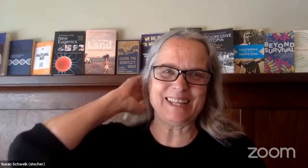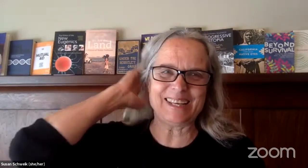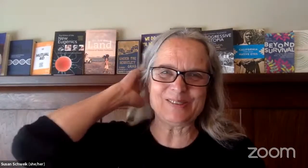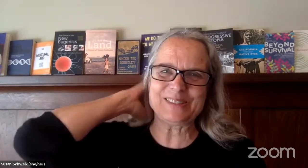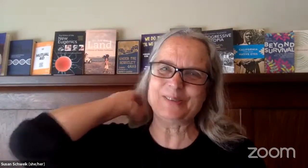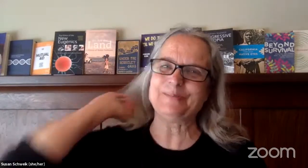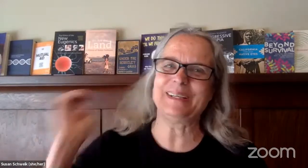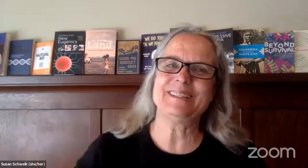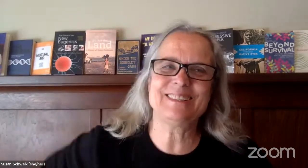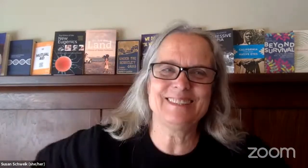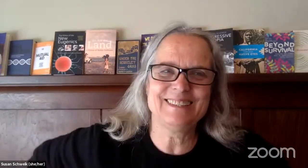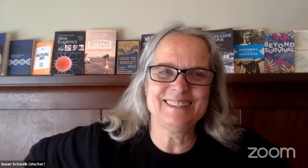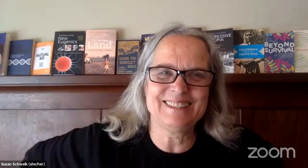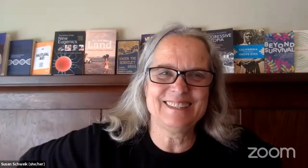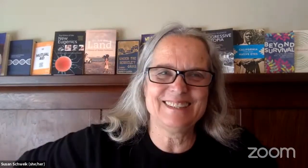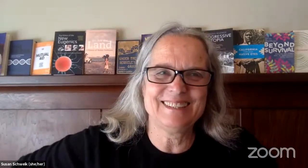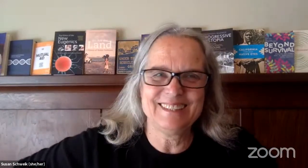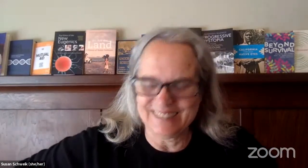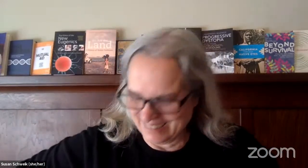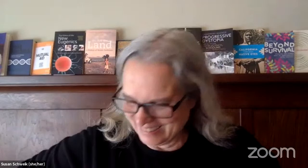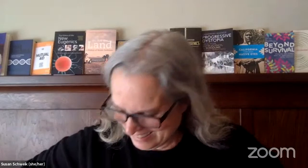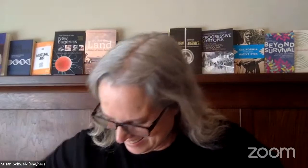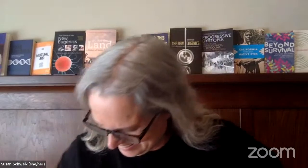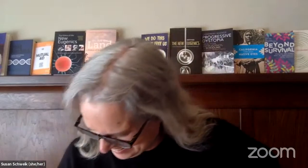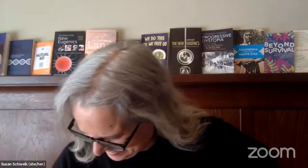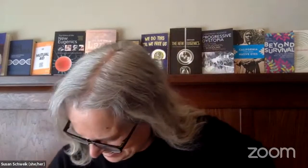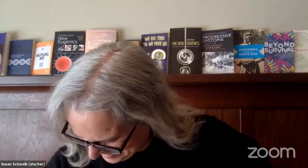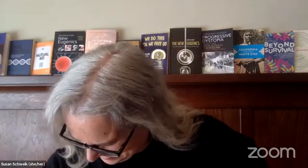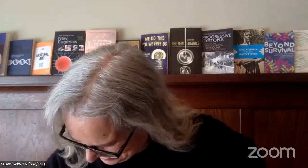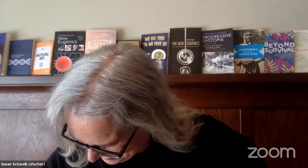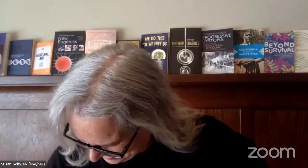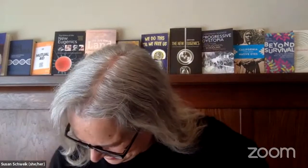great thank you so you both too thank you